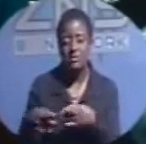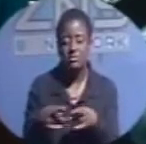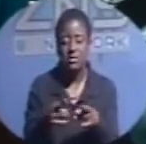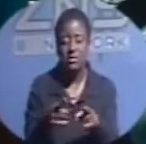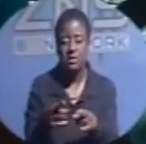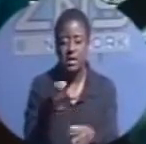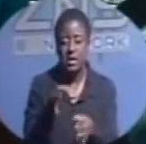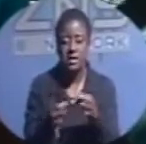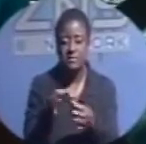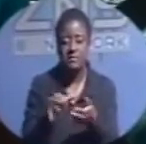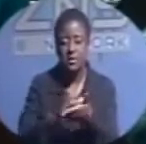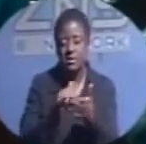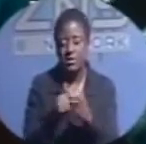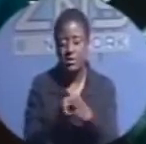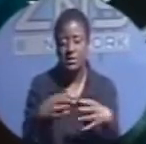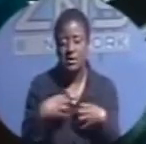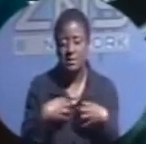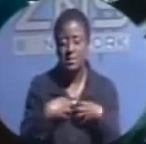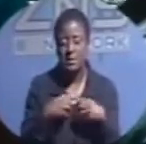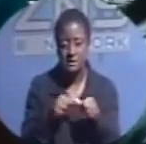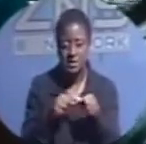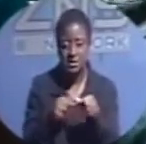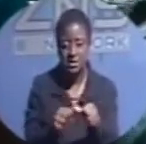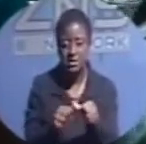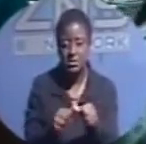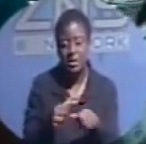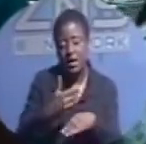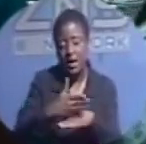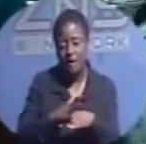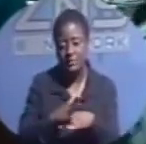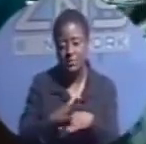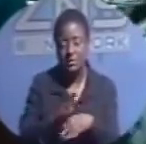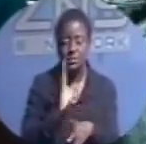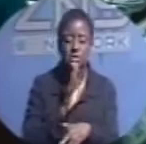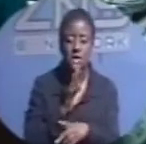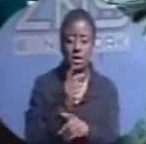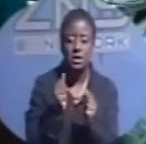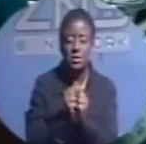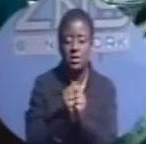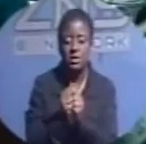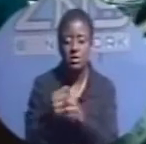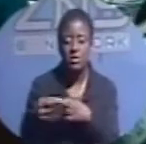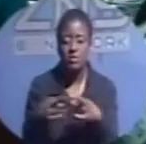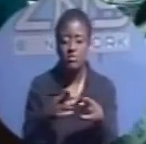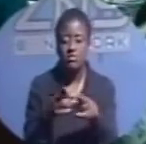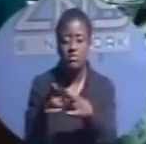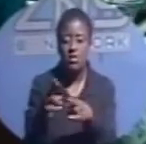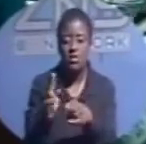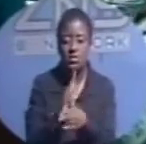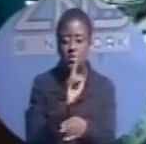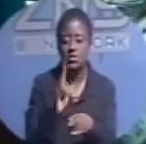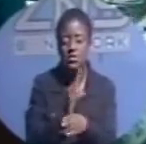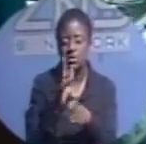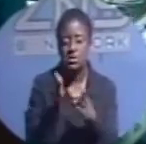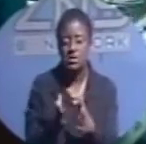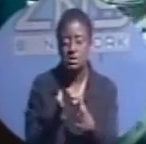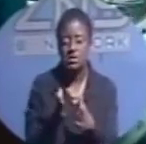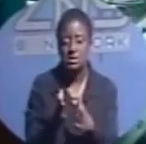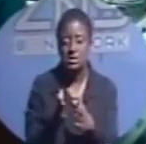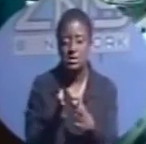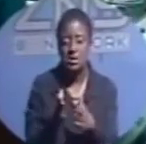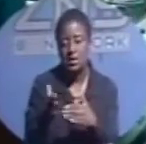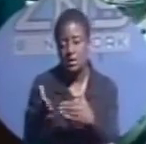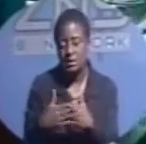those complaints persist, and after collaboration with road users, the neighbors which